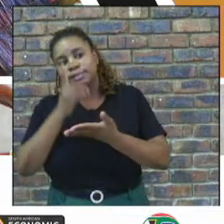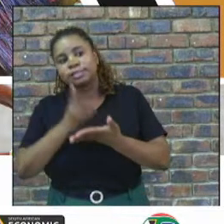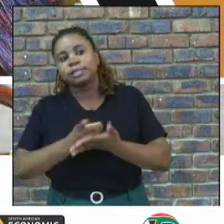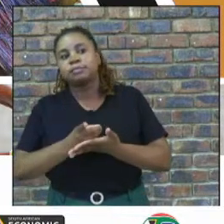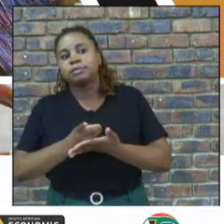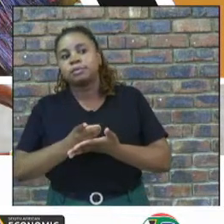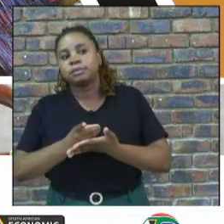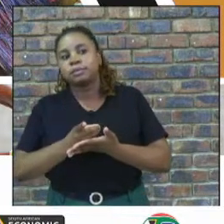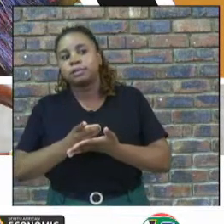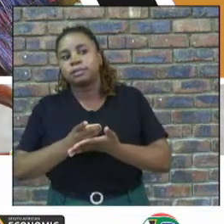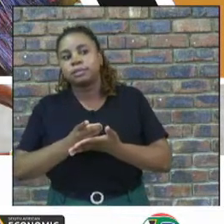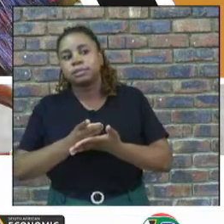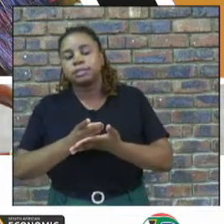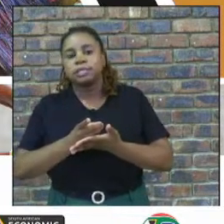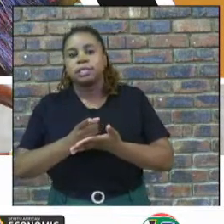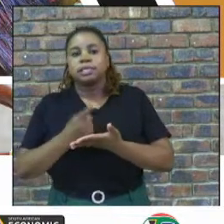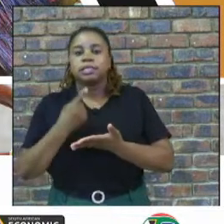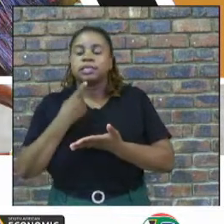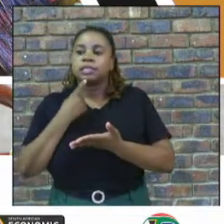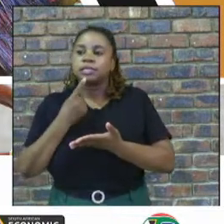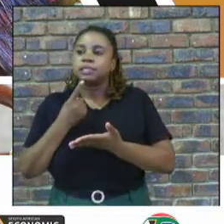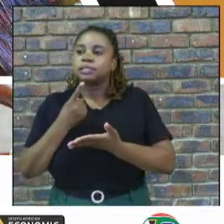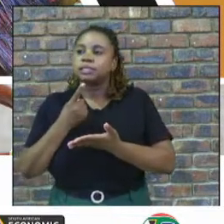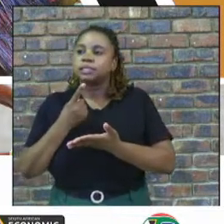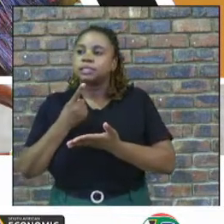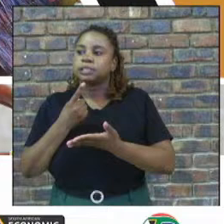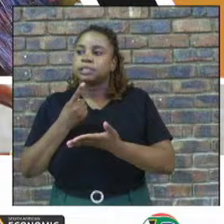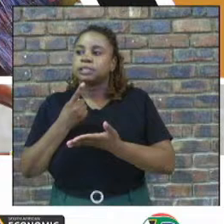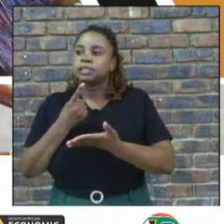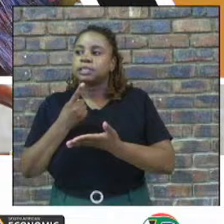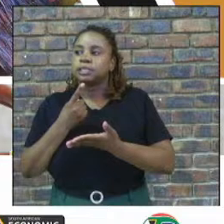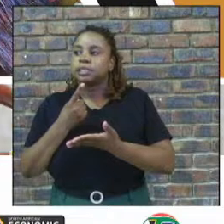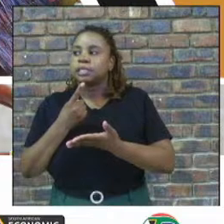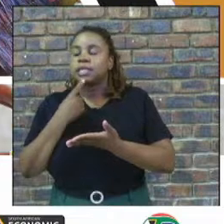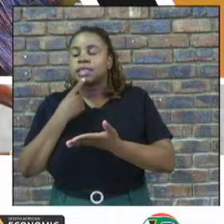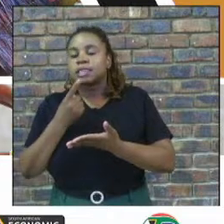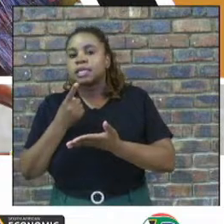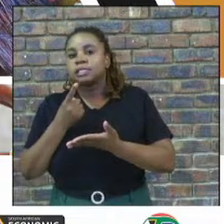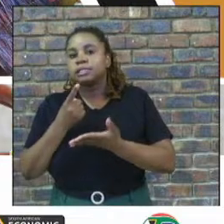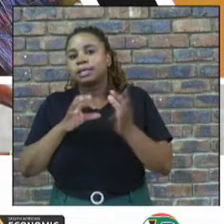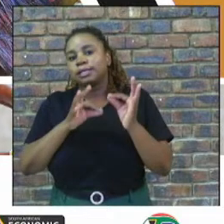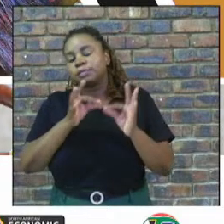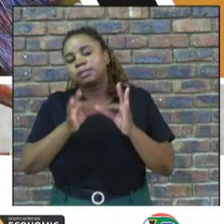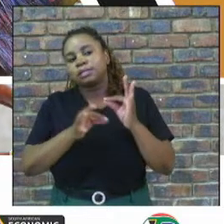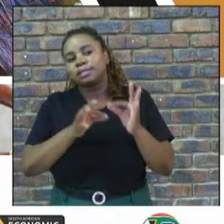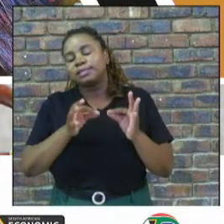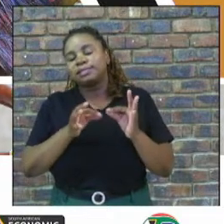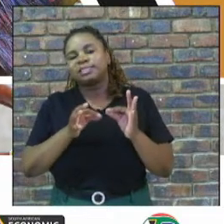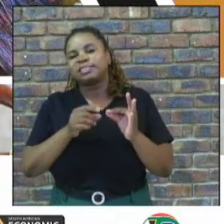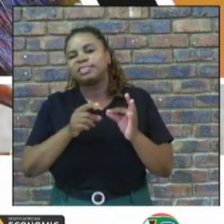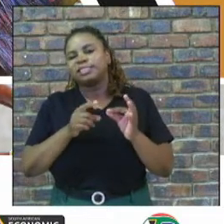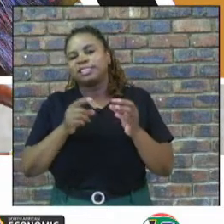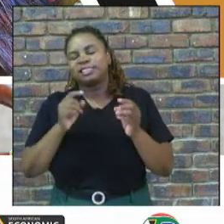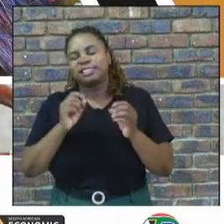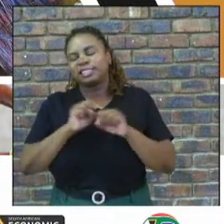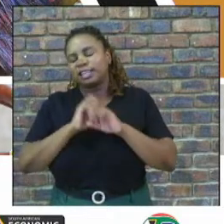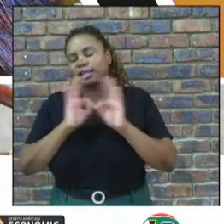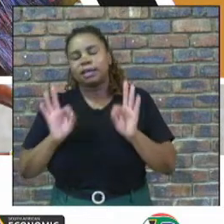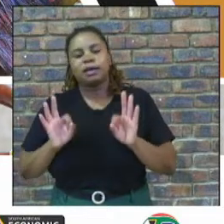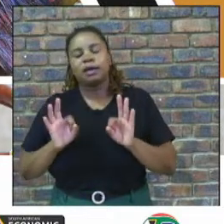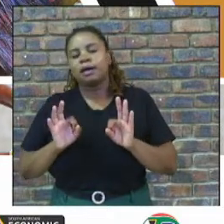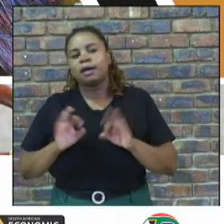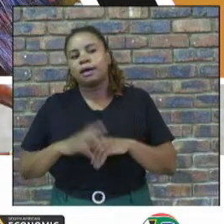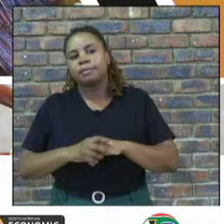definition is not serving the purpose. We need to redefine the definition. I'm also going to talk to